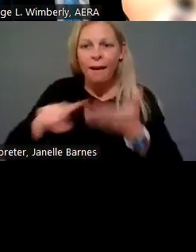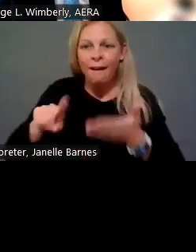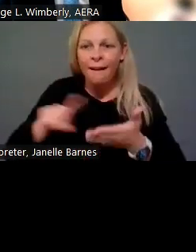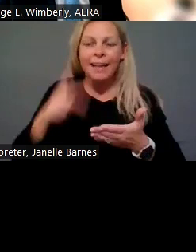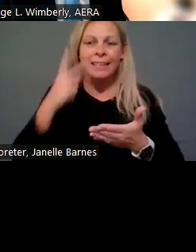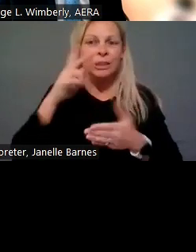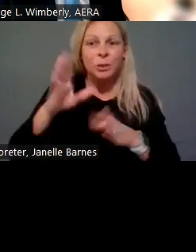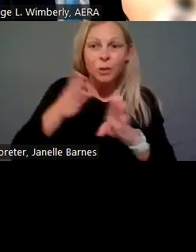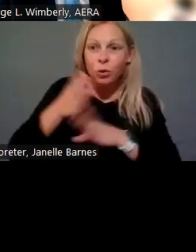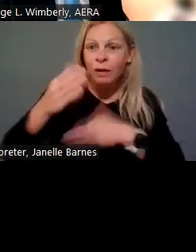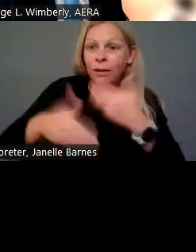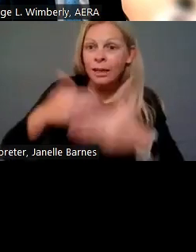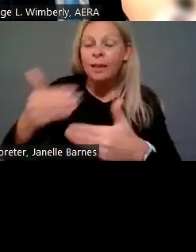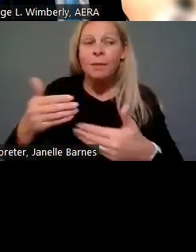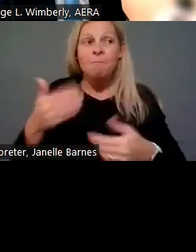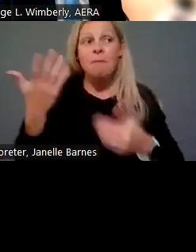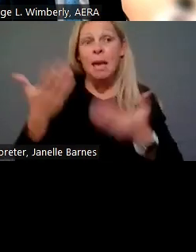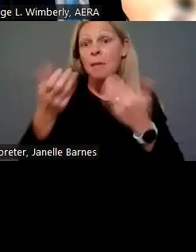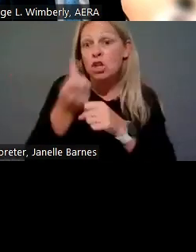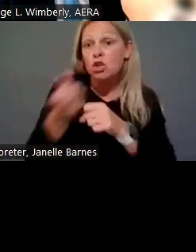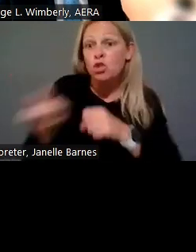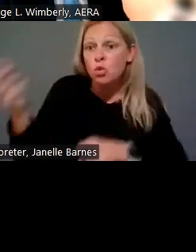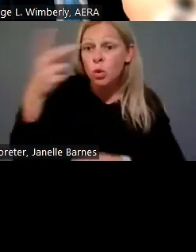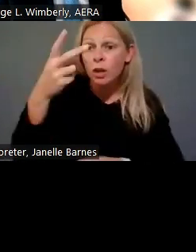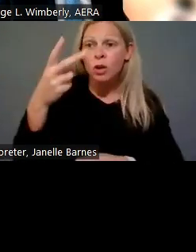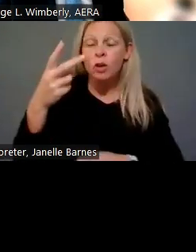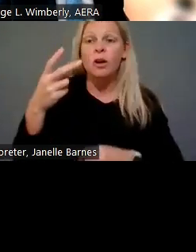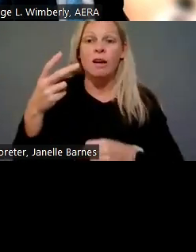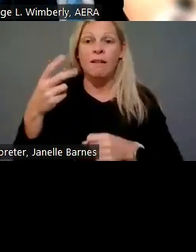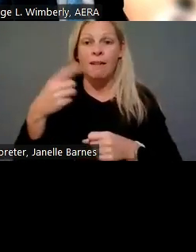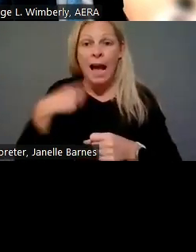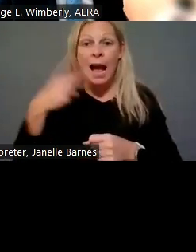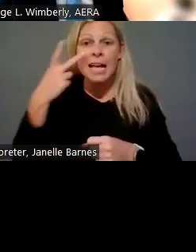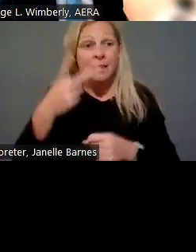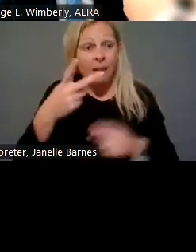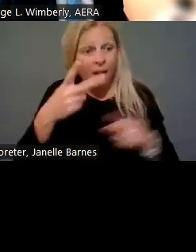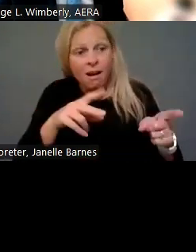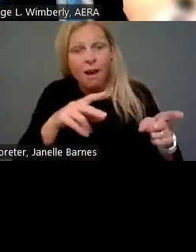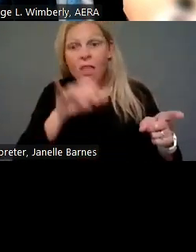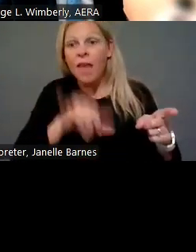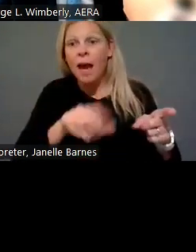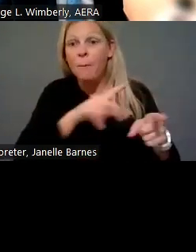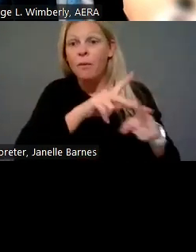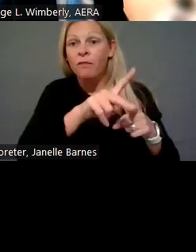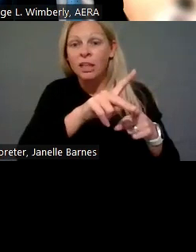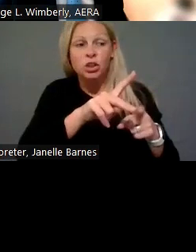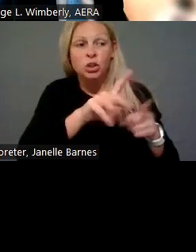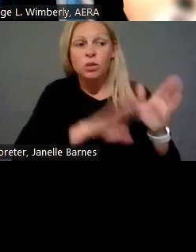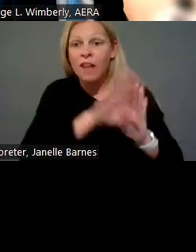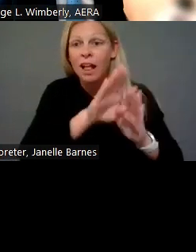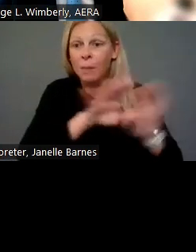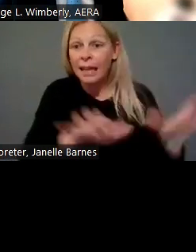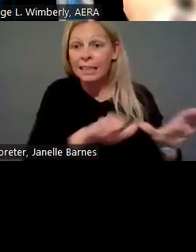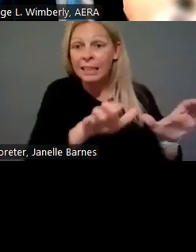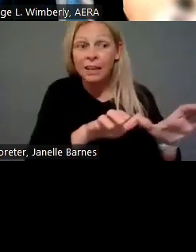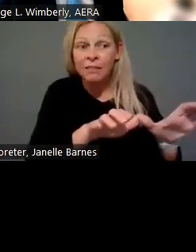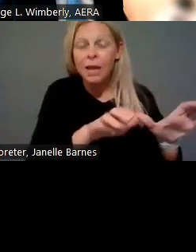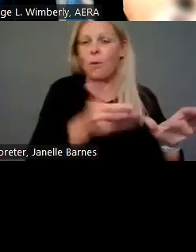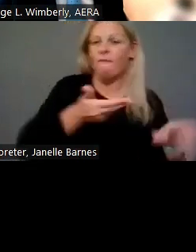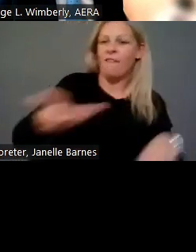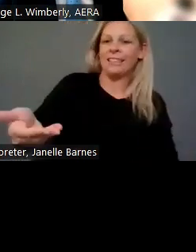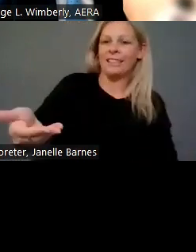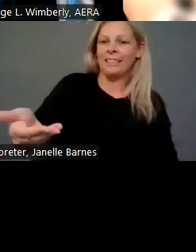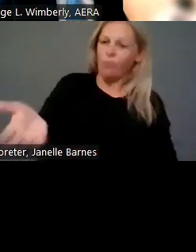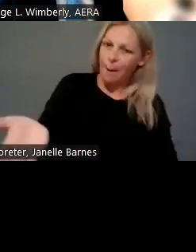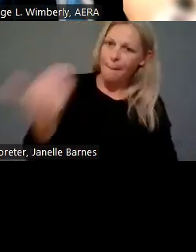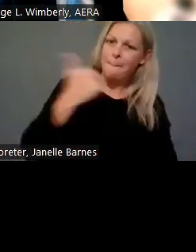something going on, 2 years down the road, and there's a professional development training activity, and we may invite you, or at least